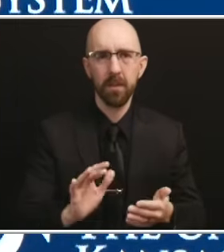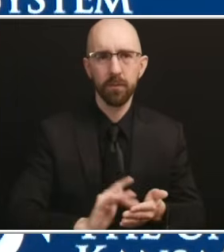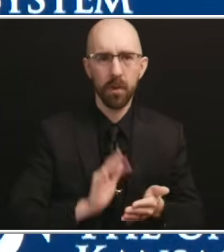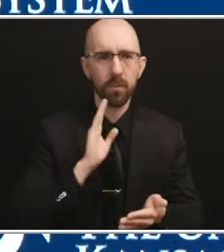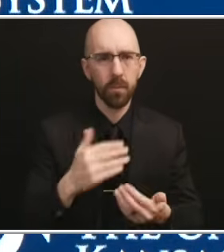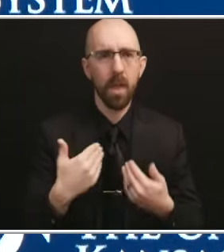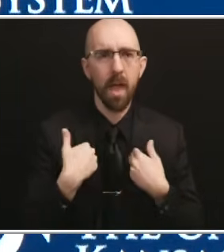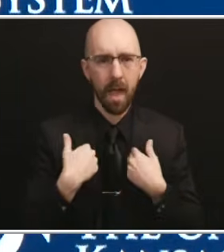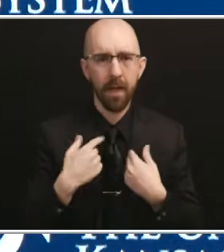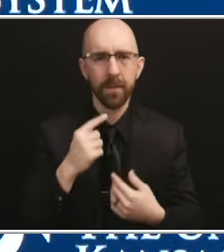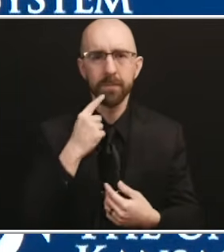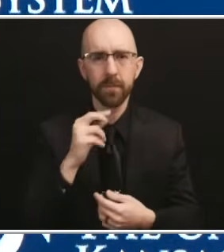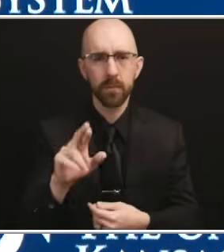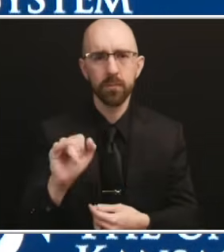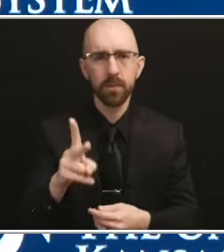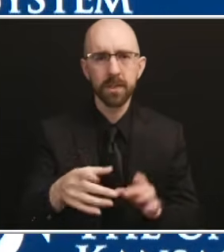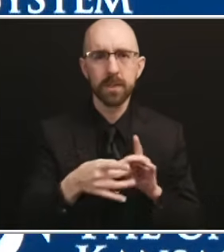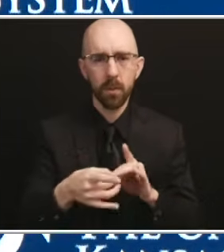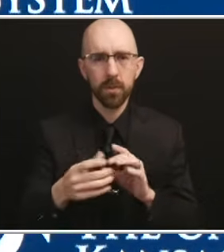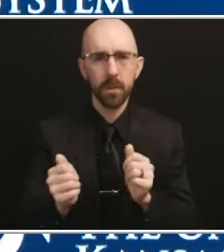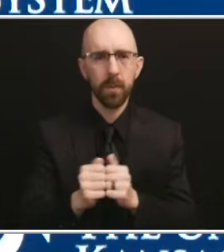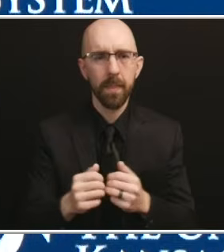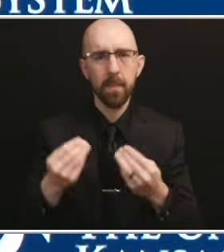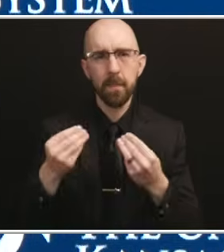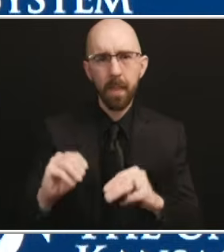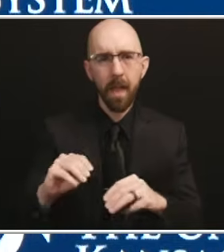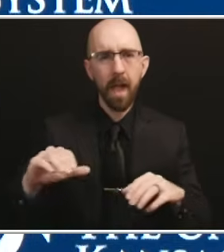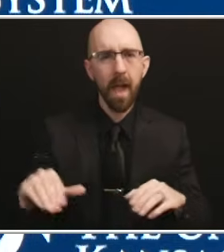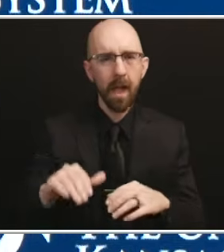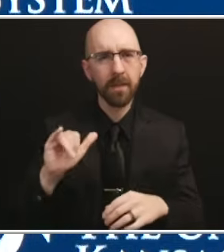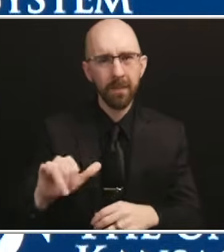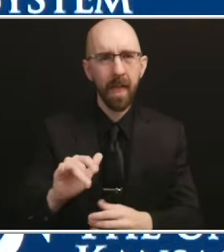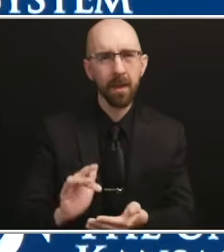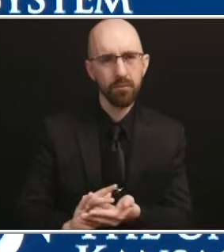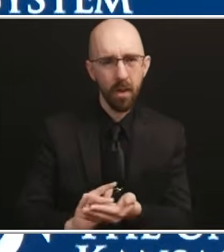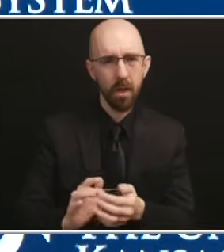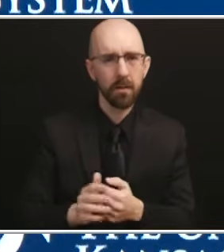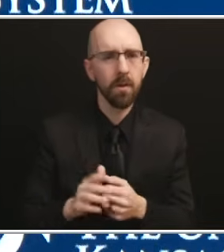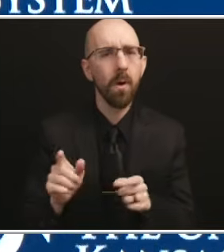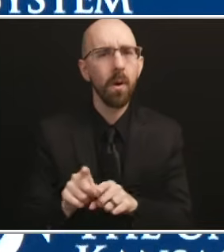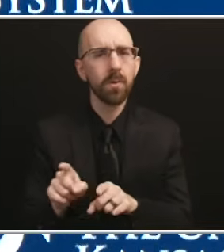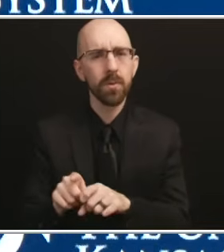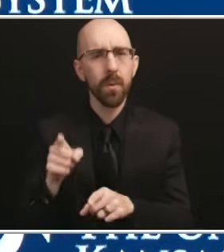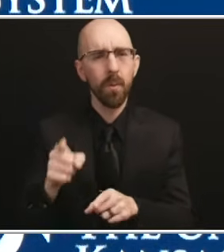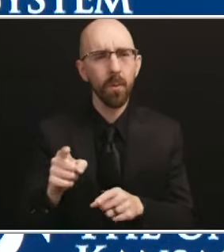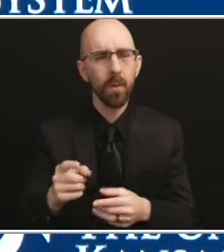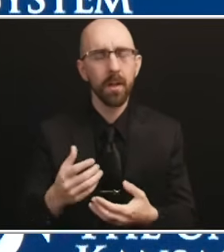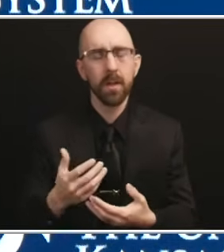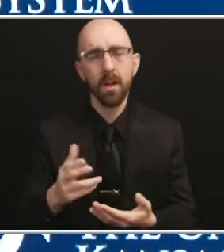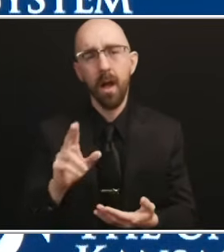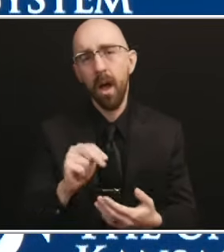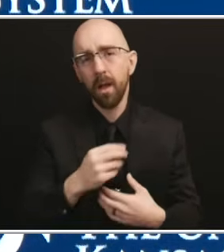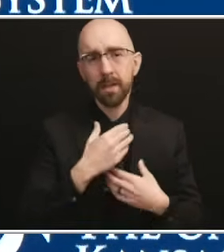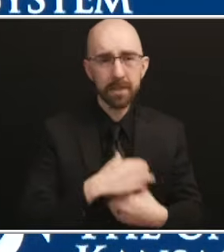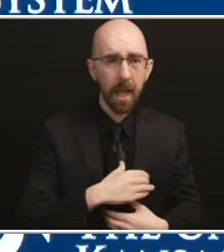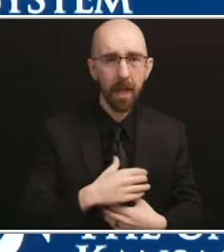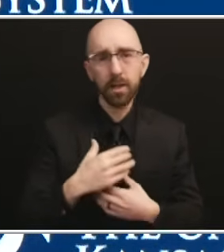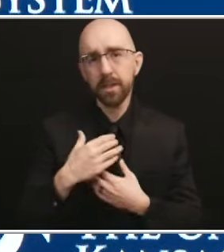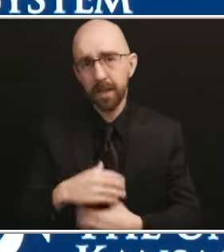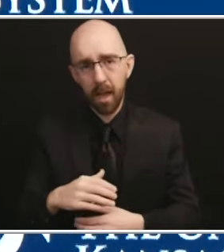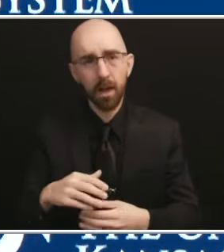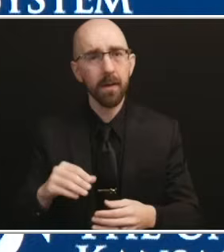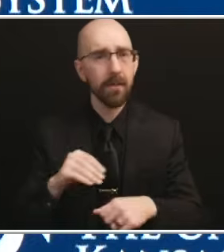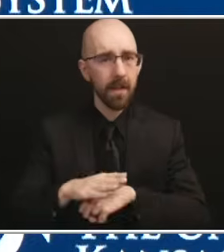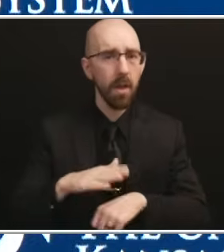severe risk associated with the mechanism of action of that drug, and also its desired or undesired effects on the body. And